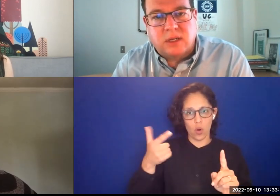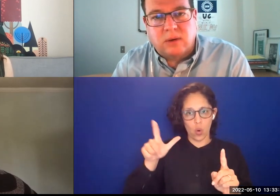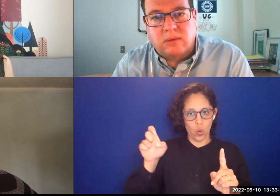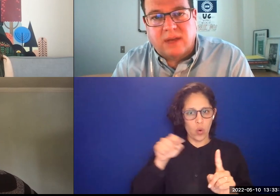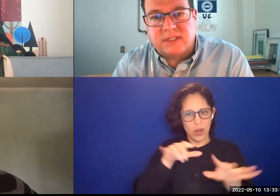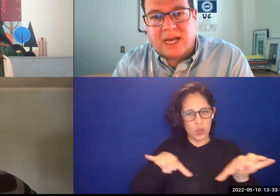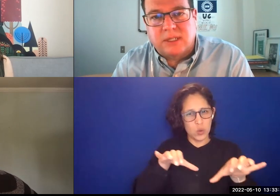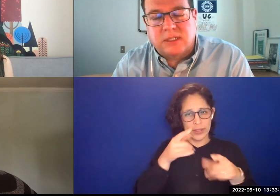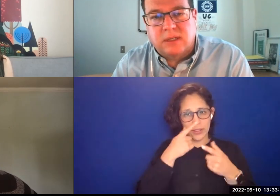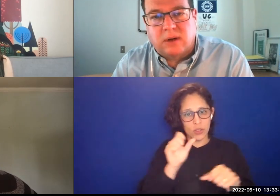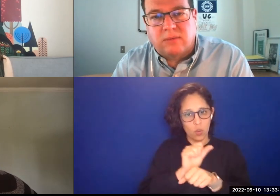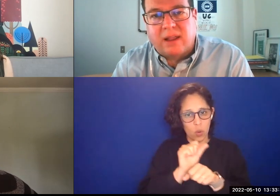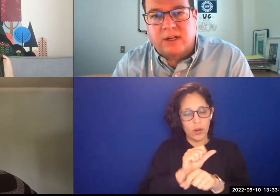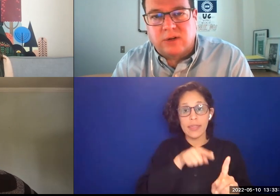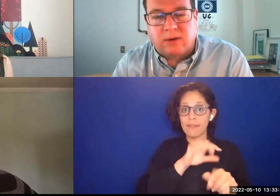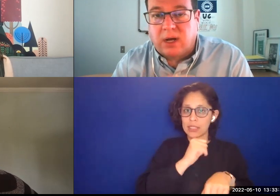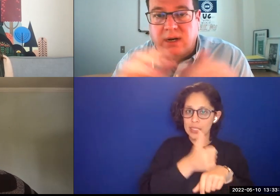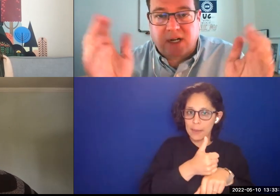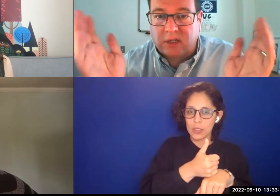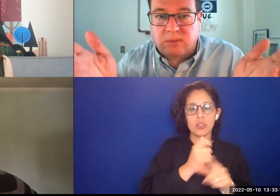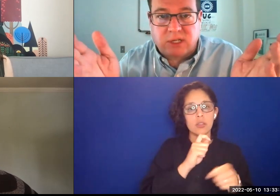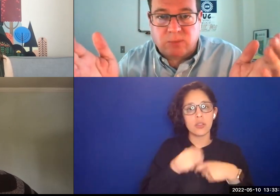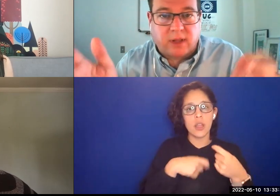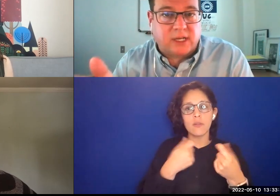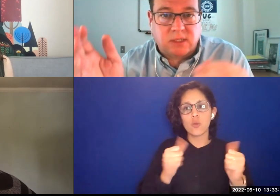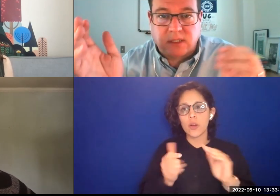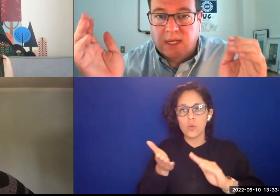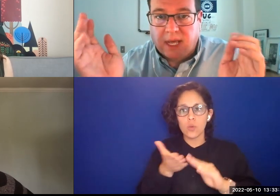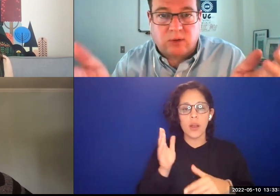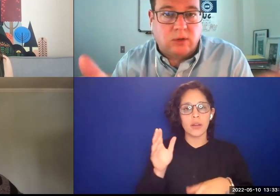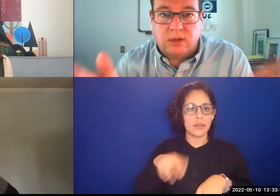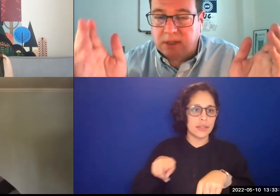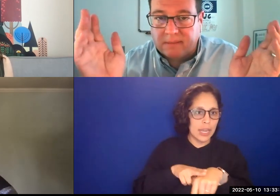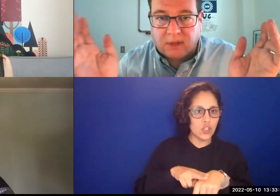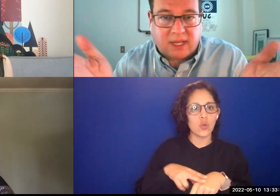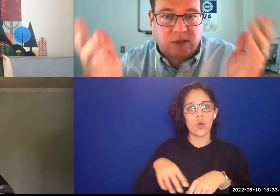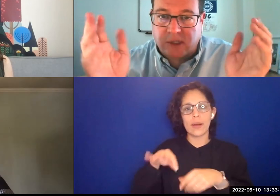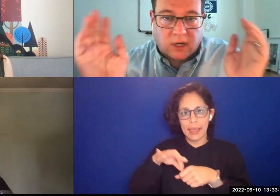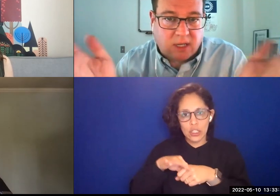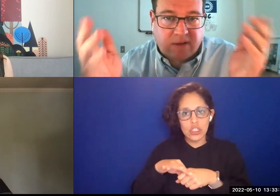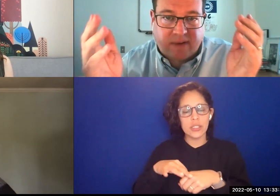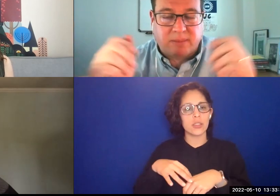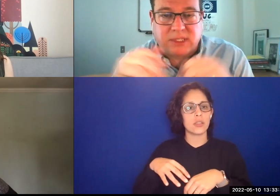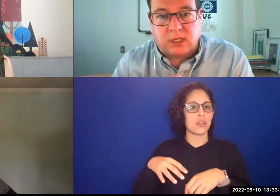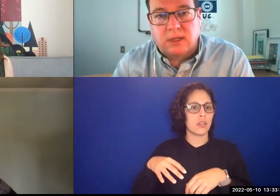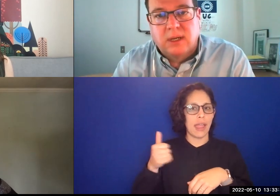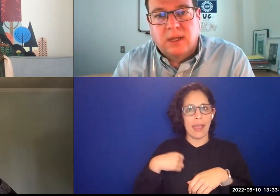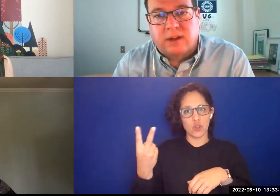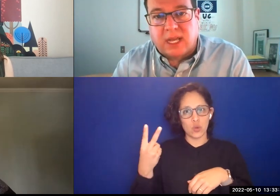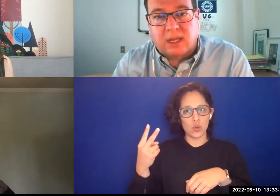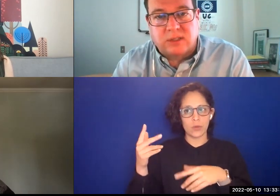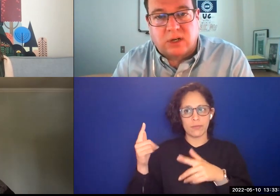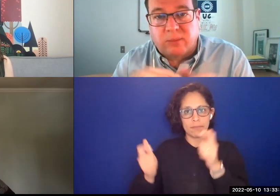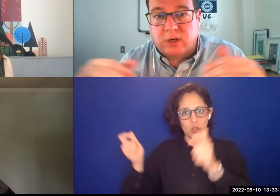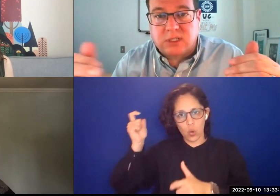And so they've established, rather than try to run National Labor Relations Board elections at Google and get to a majority and then file a petition,